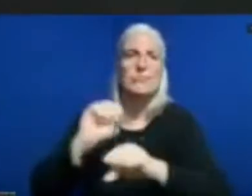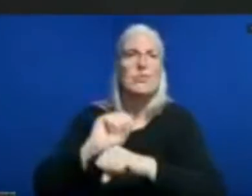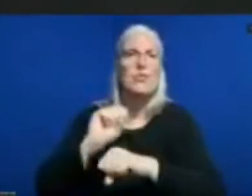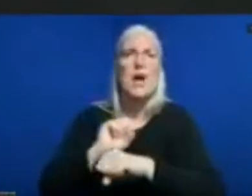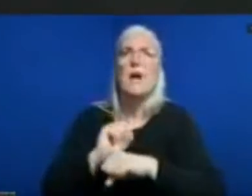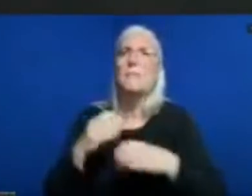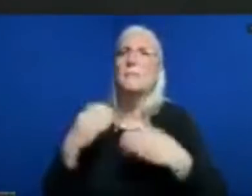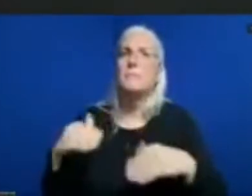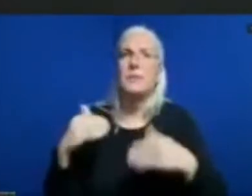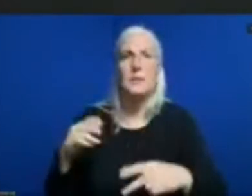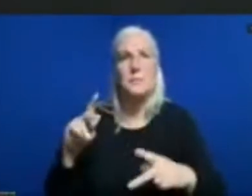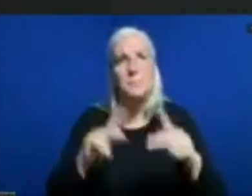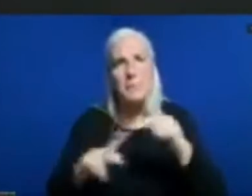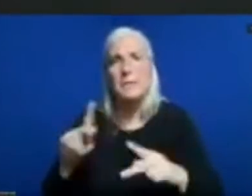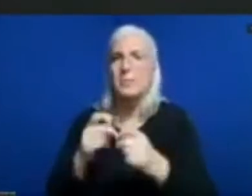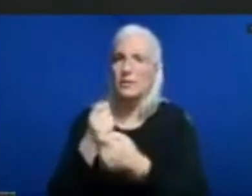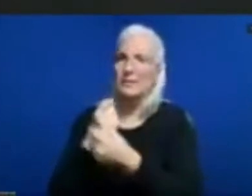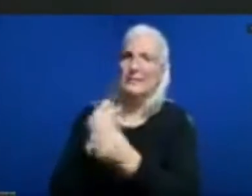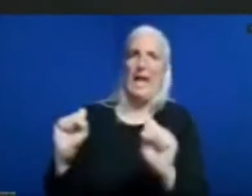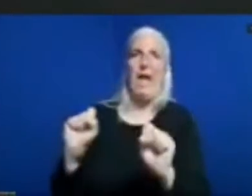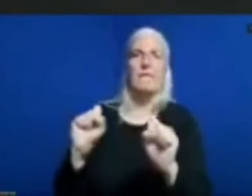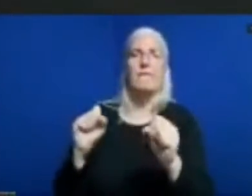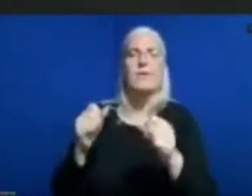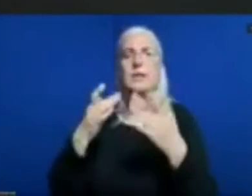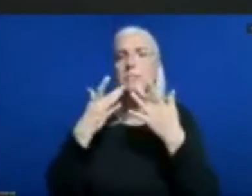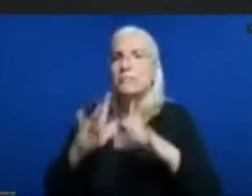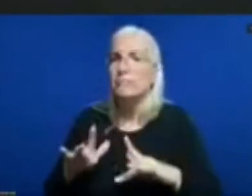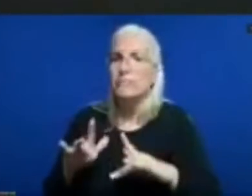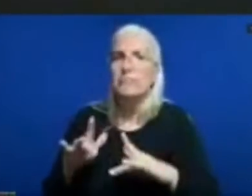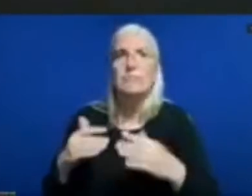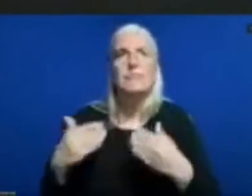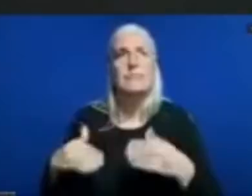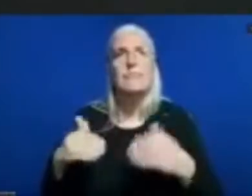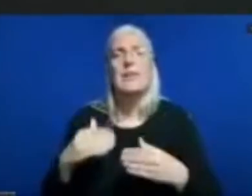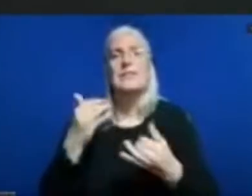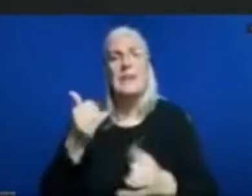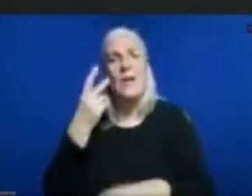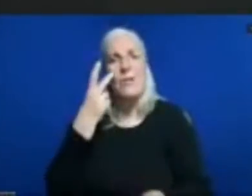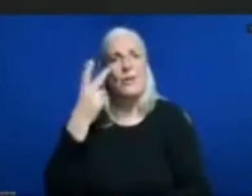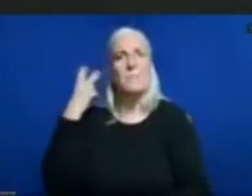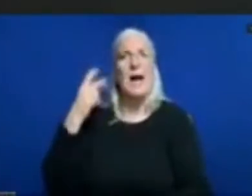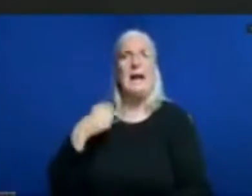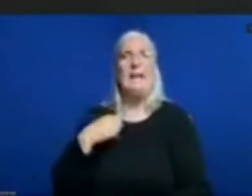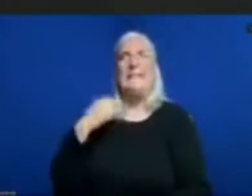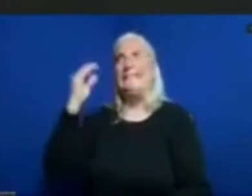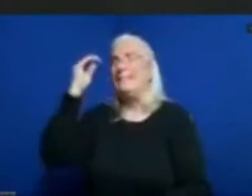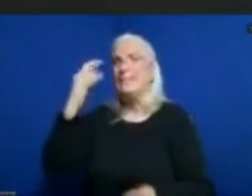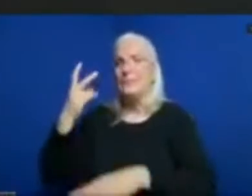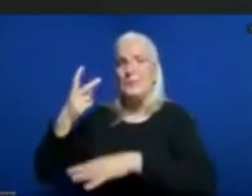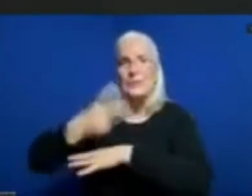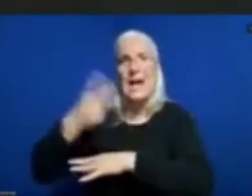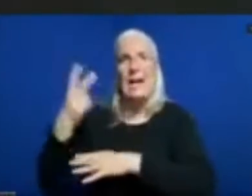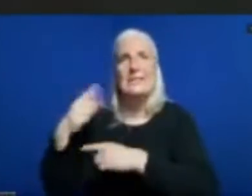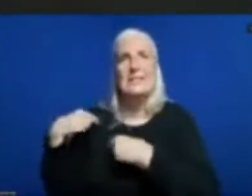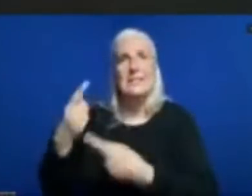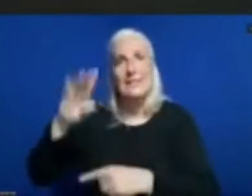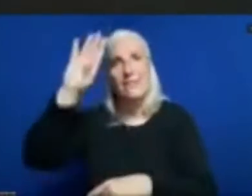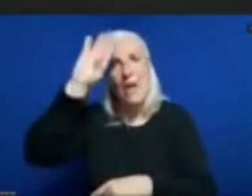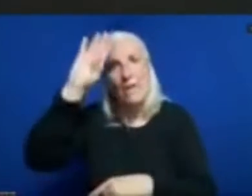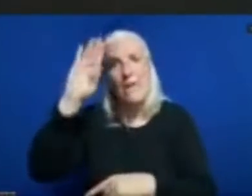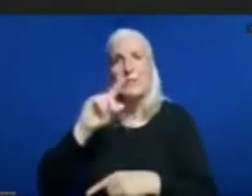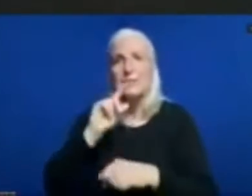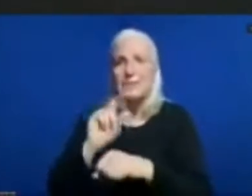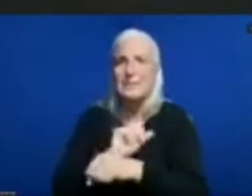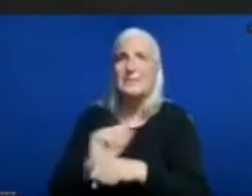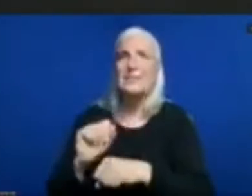couple of days with the fire personnel, they're doing everything they can to save those homes. That first night it burned into